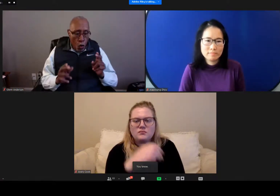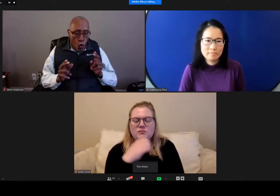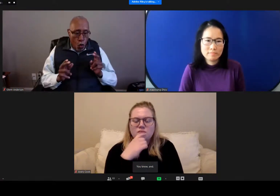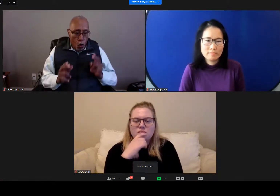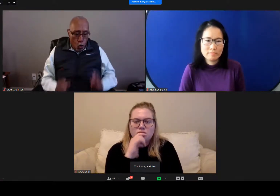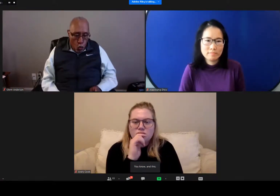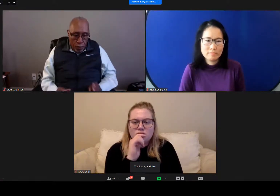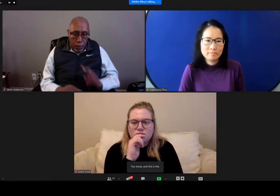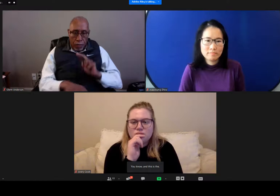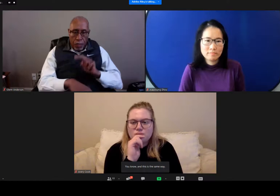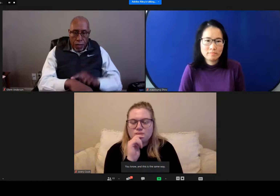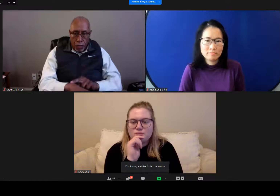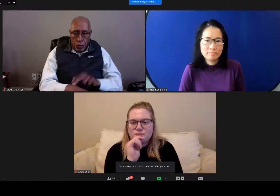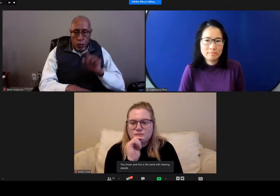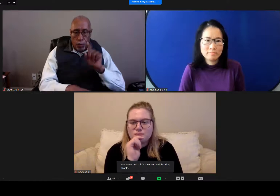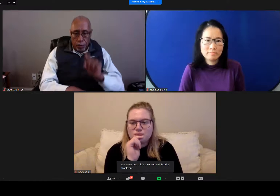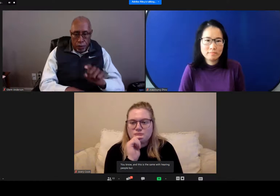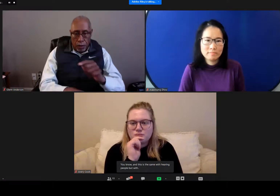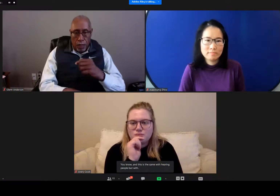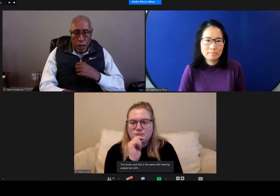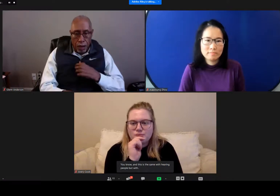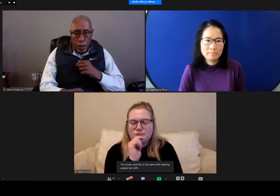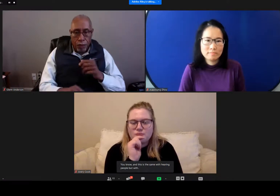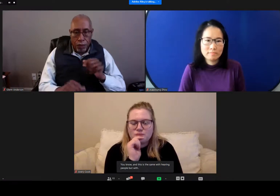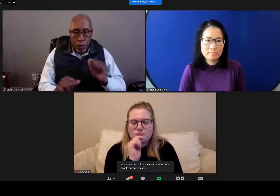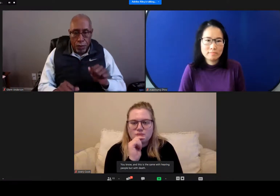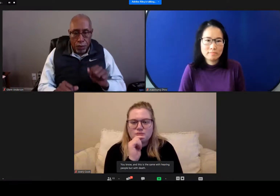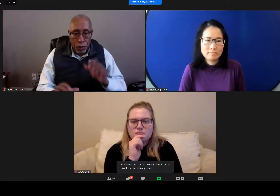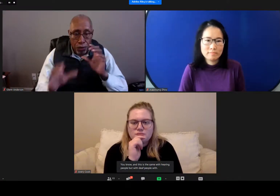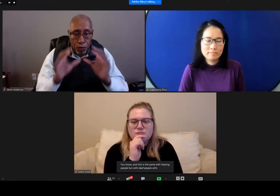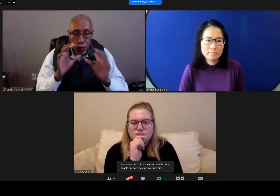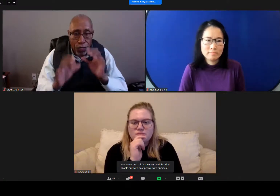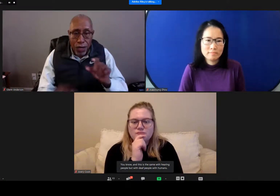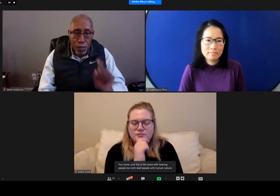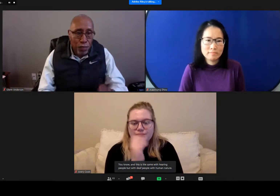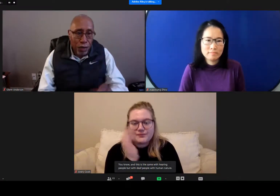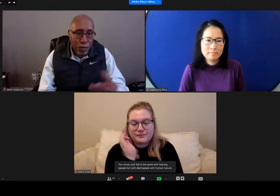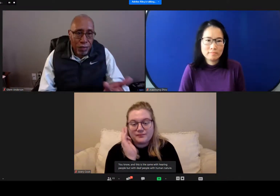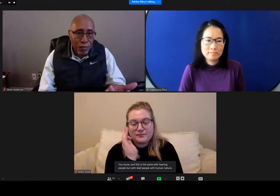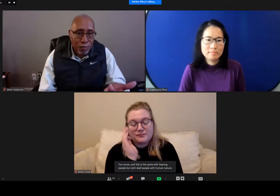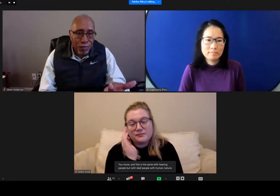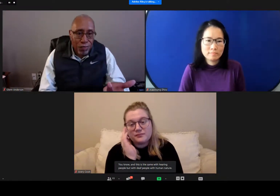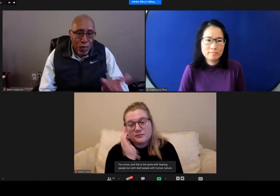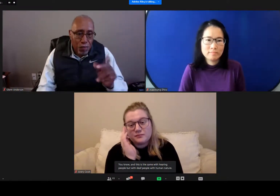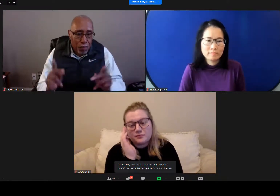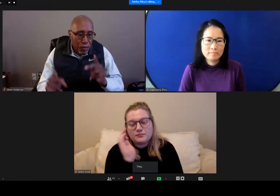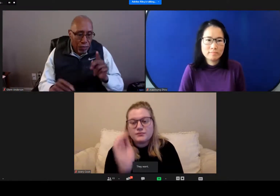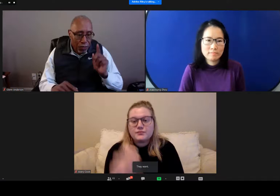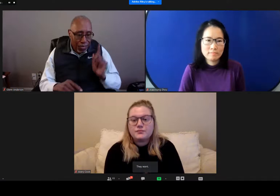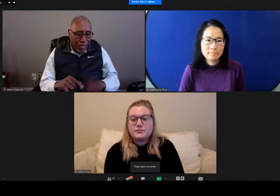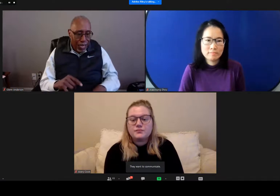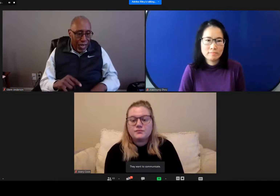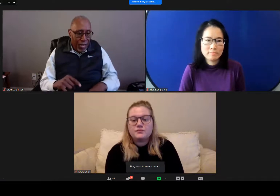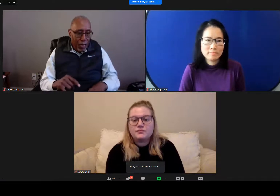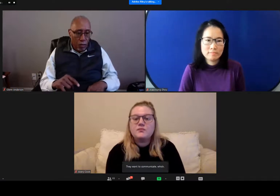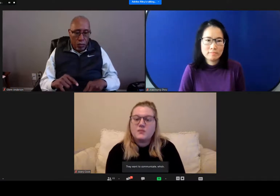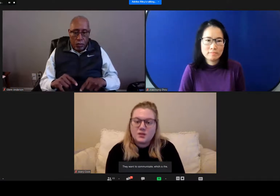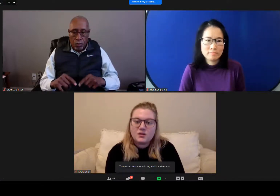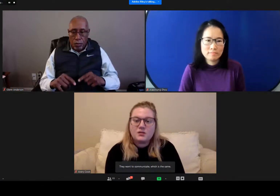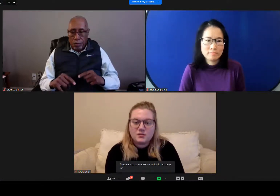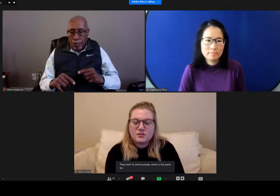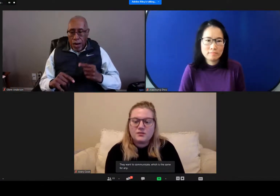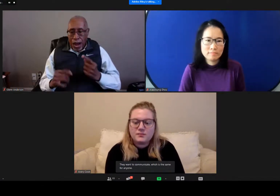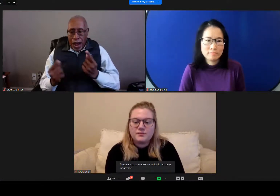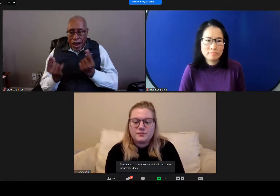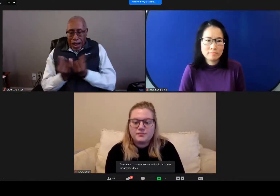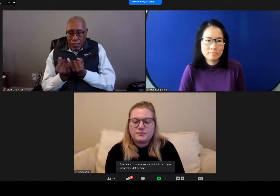And this is the same with hearing people, but with deaf people, with human nature, they want to communicate, which is the same for